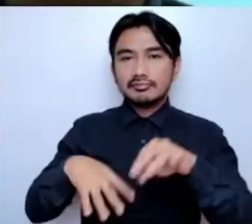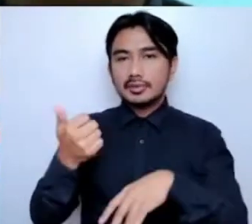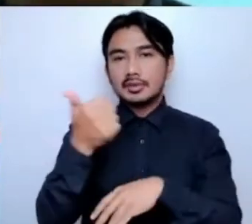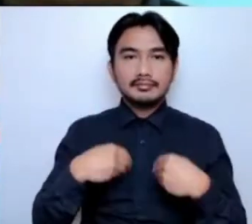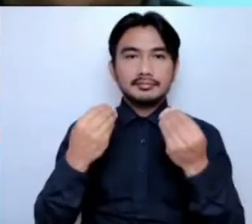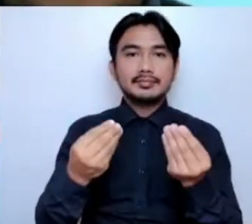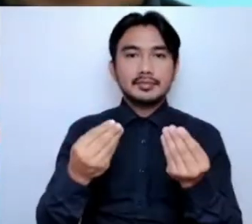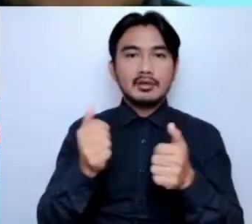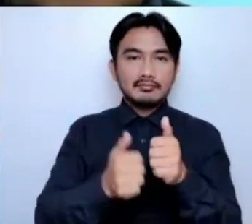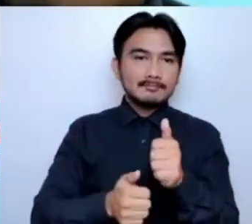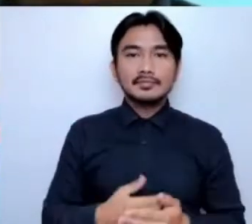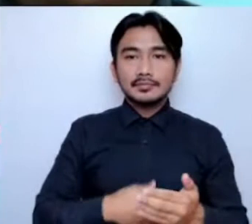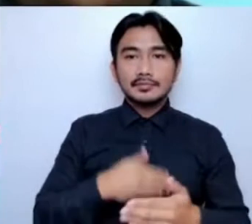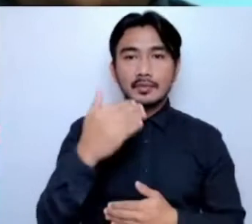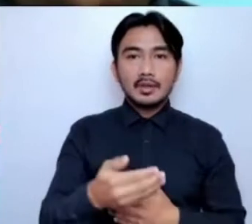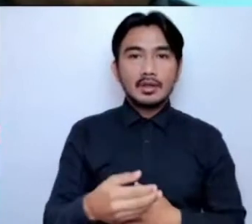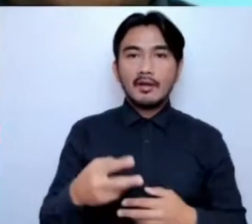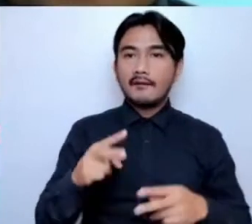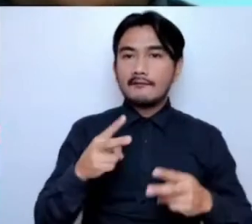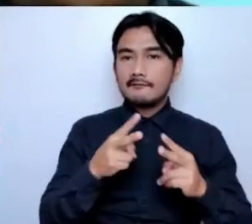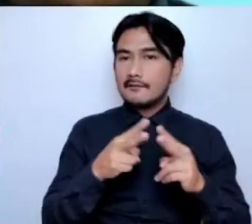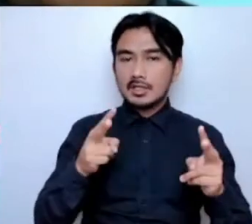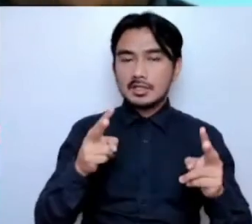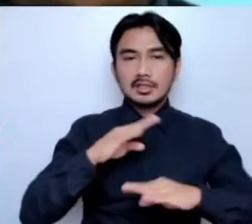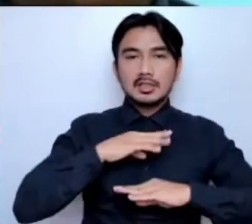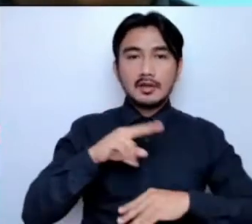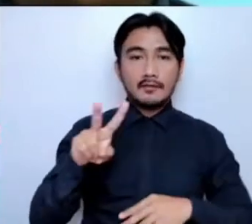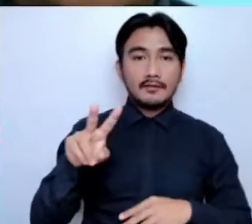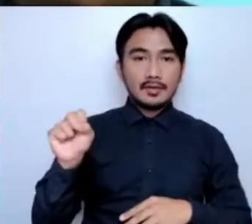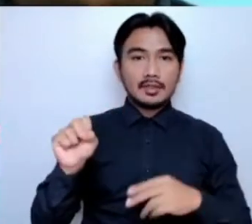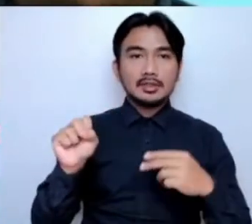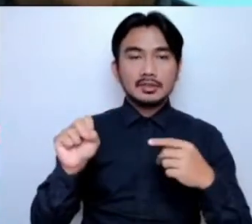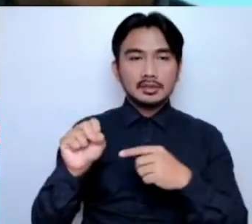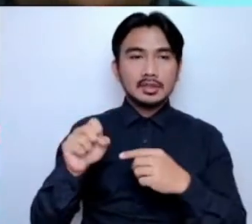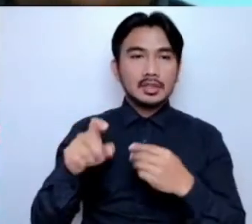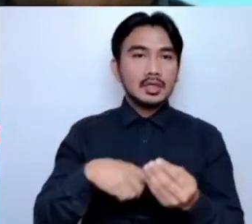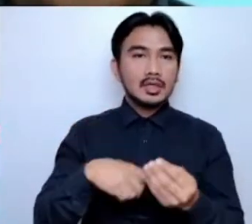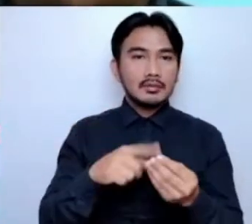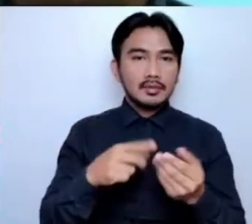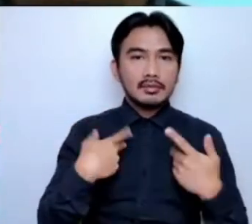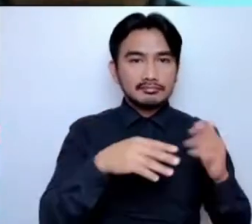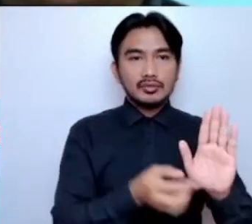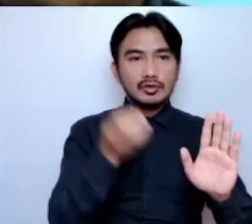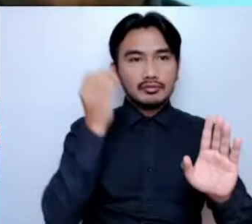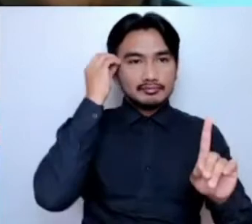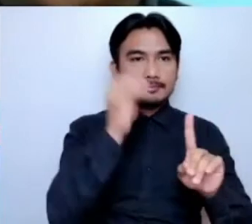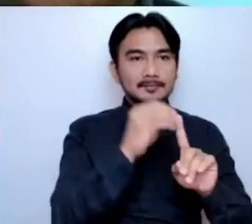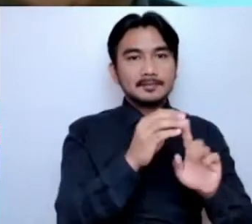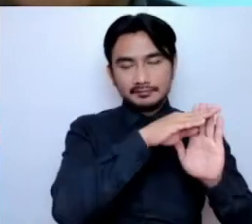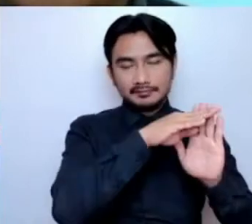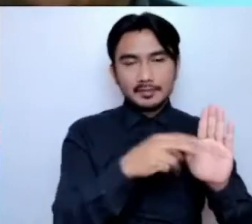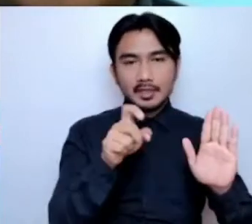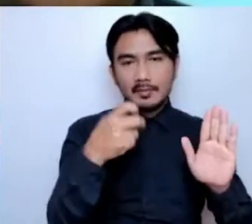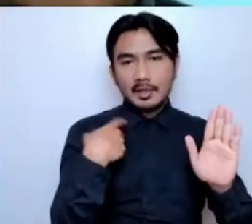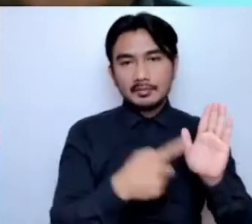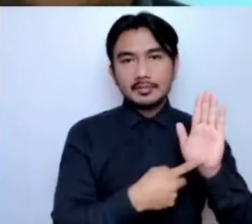outstanding rating. For VS, the featuring of all elements of collaborative learning must be present. And for